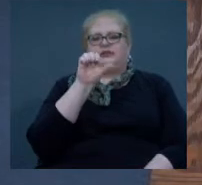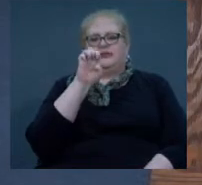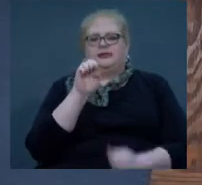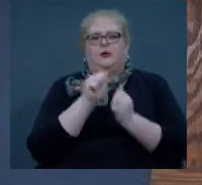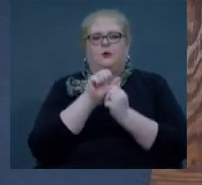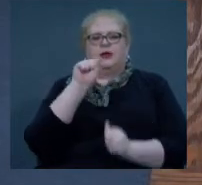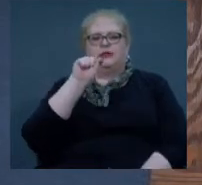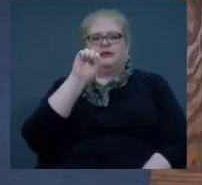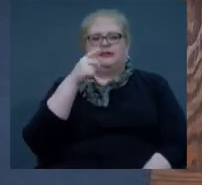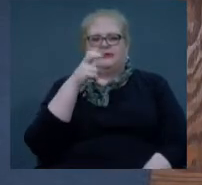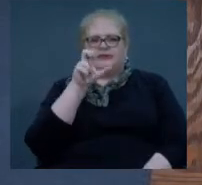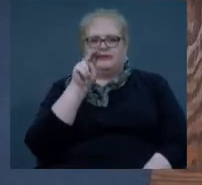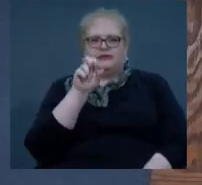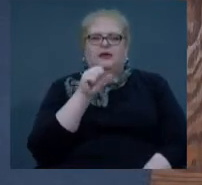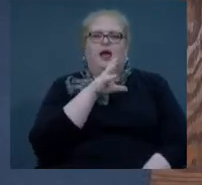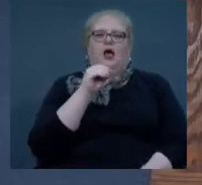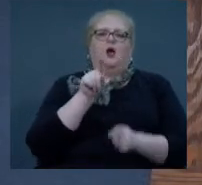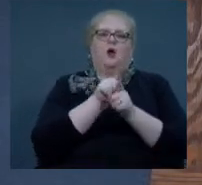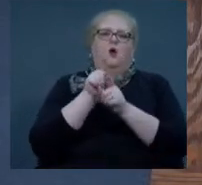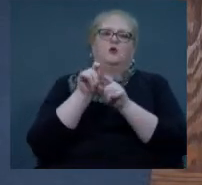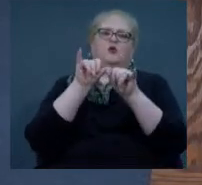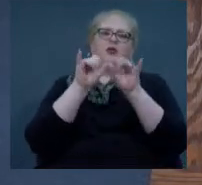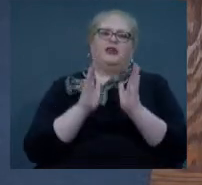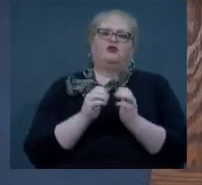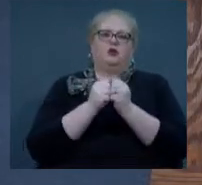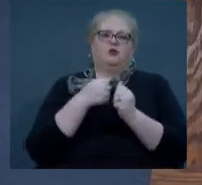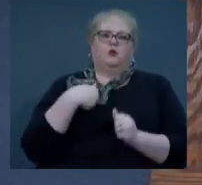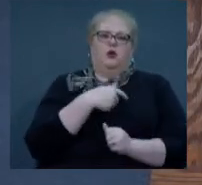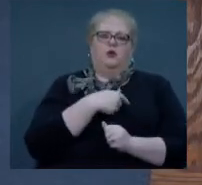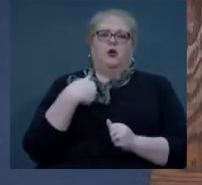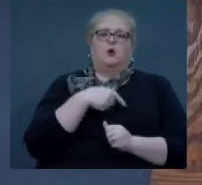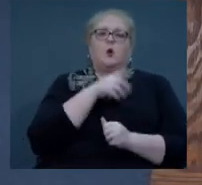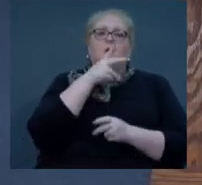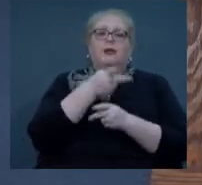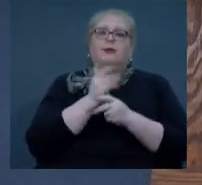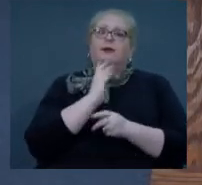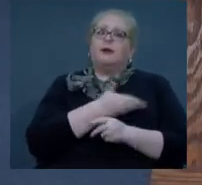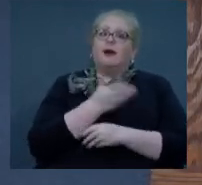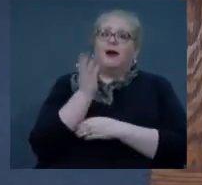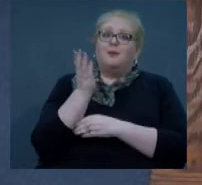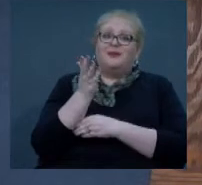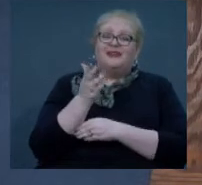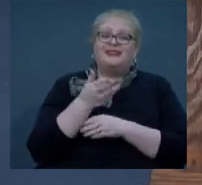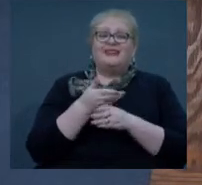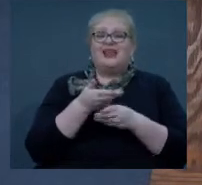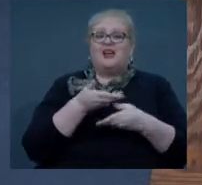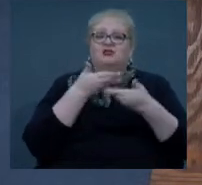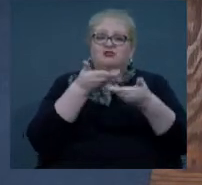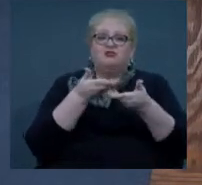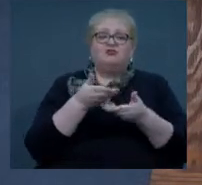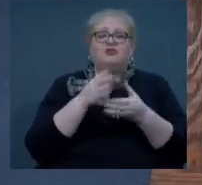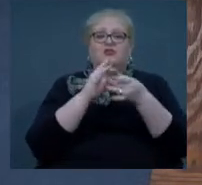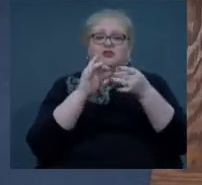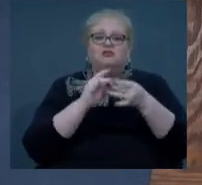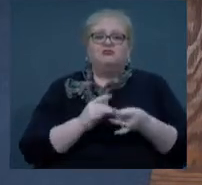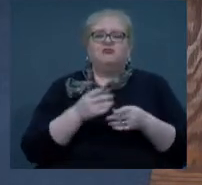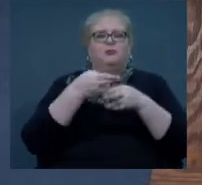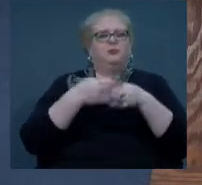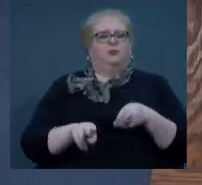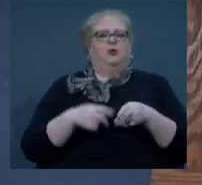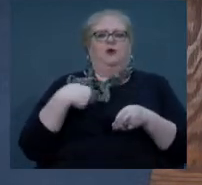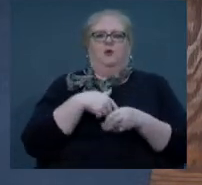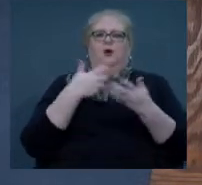the engineer on the project. We'll keep our presentation very brief. I know this issue's come before you a couple of times